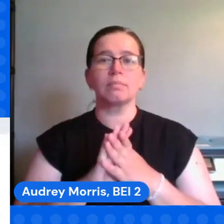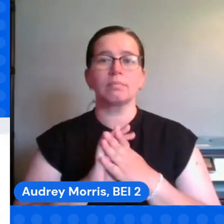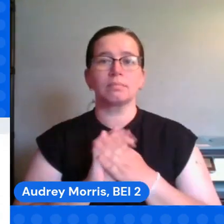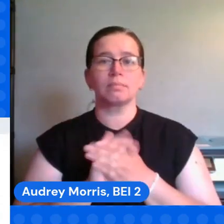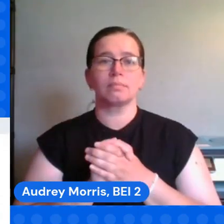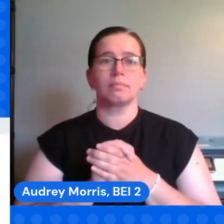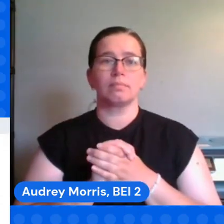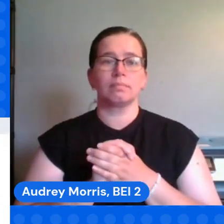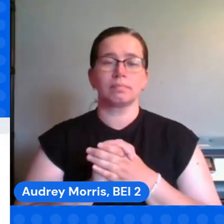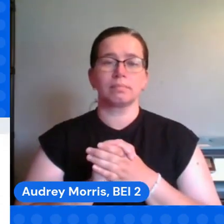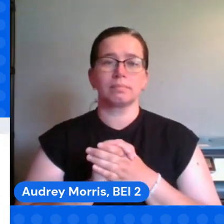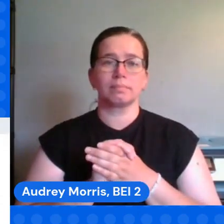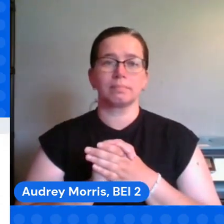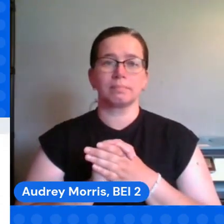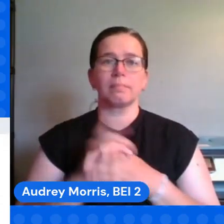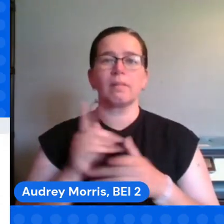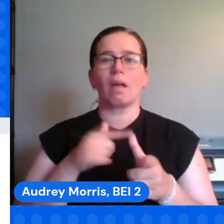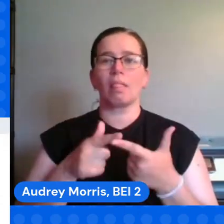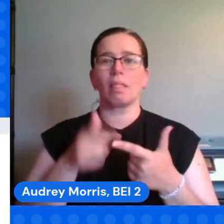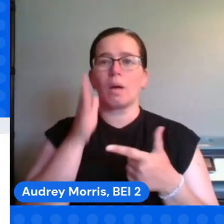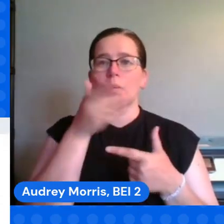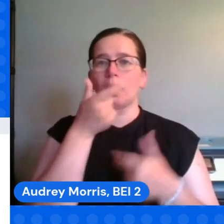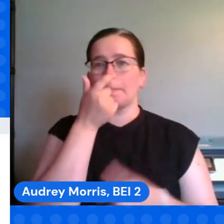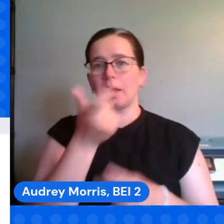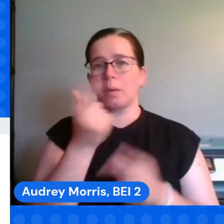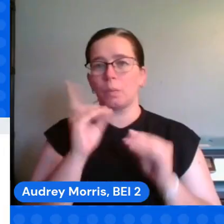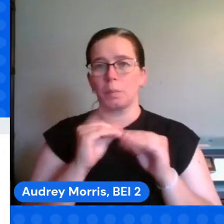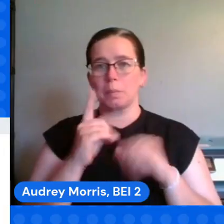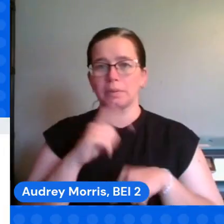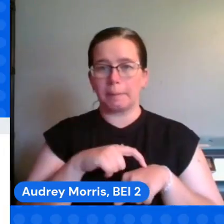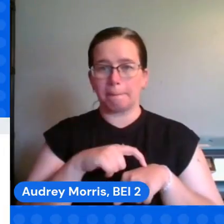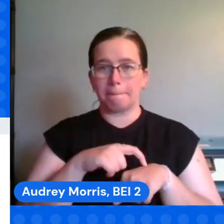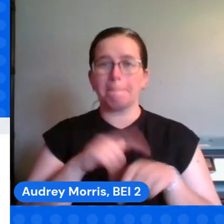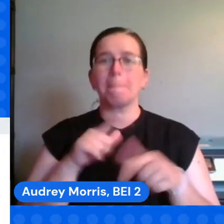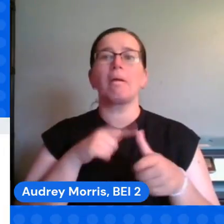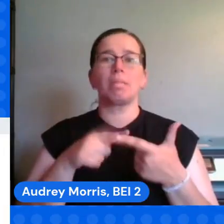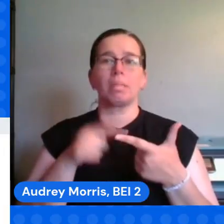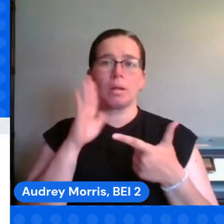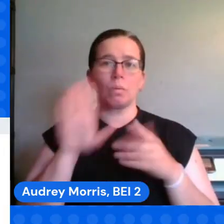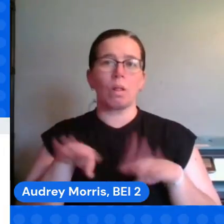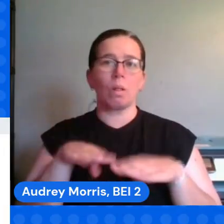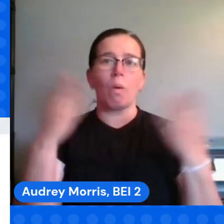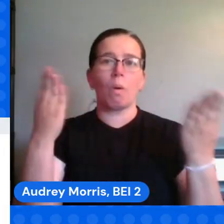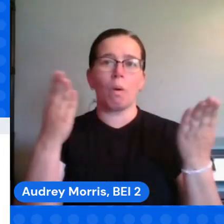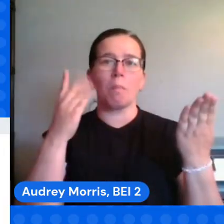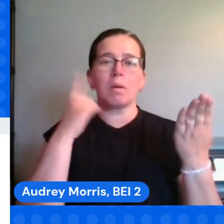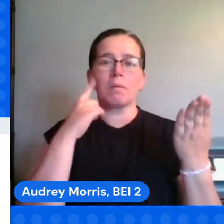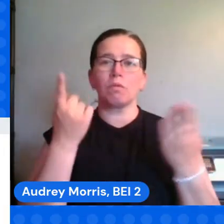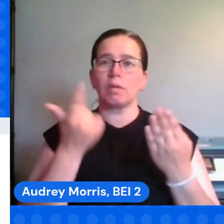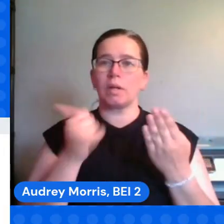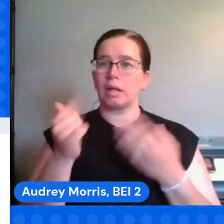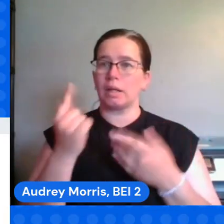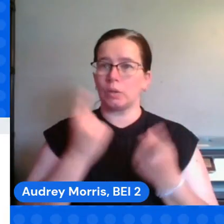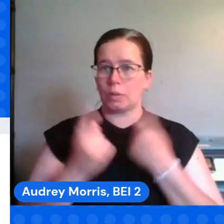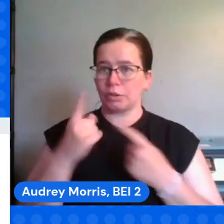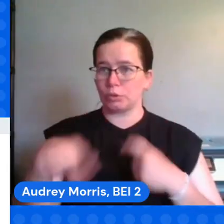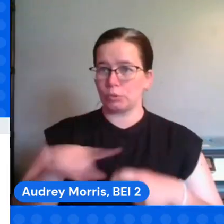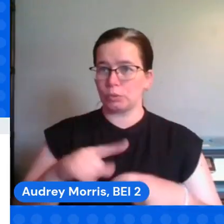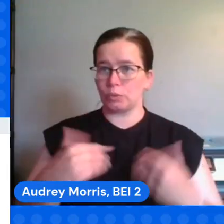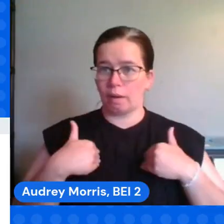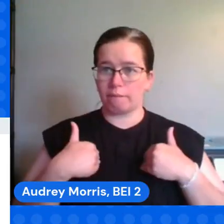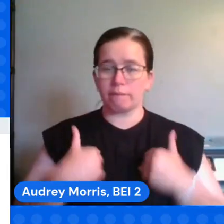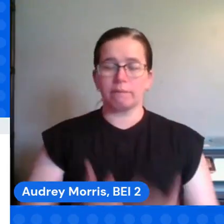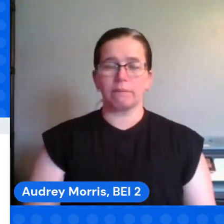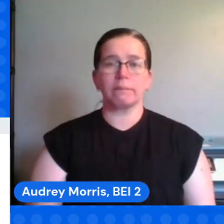Um, and then we'll play this one more time, and then we'll open the floor up for any questions that you guys may have.